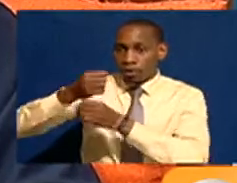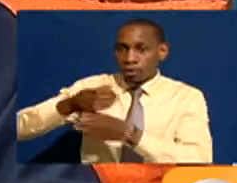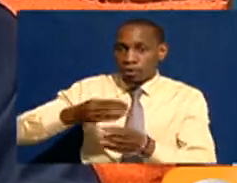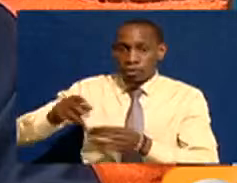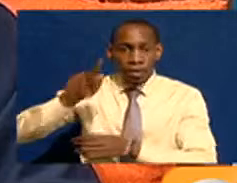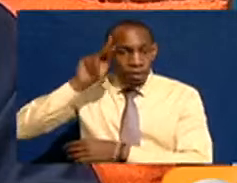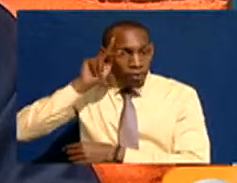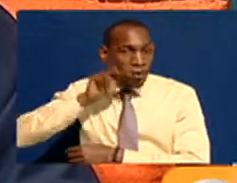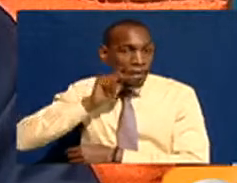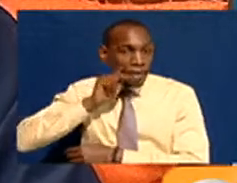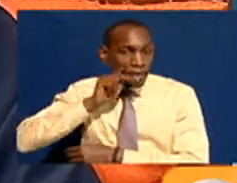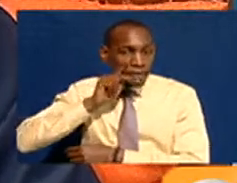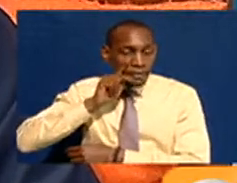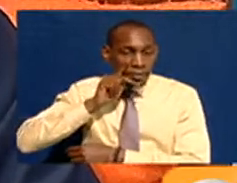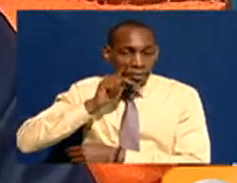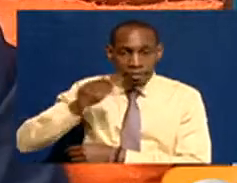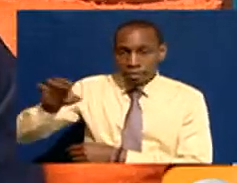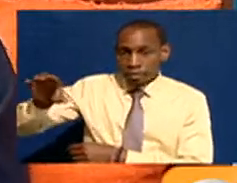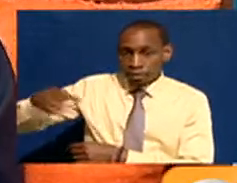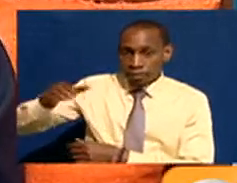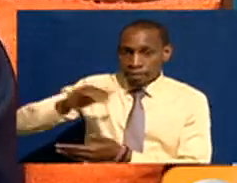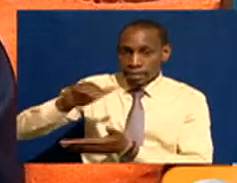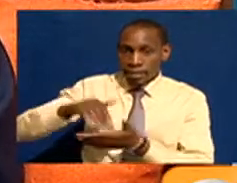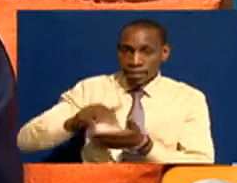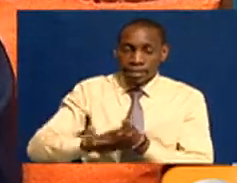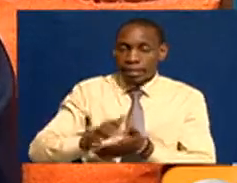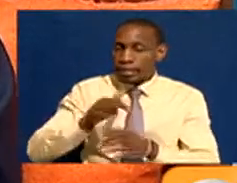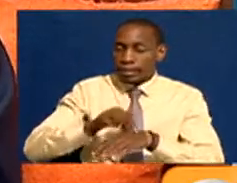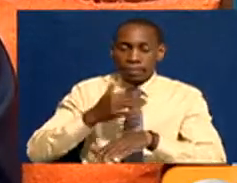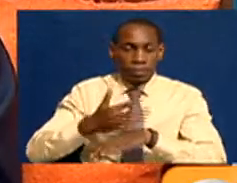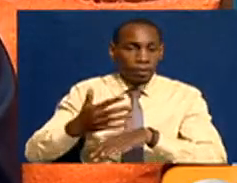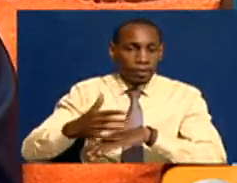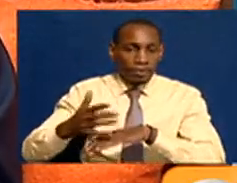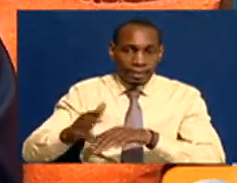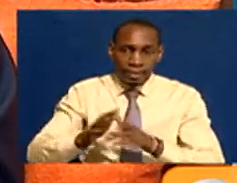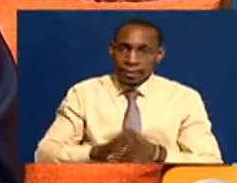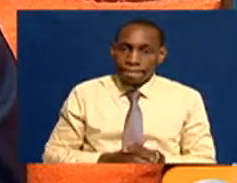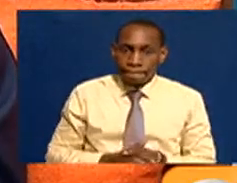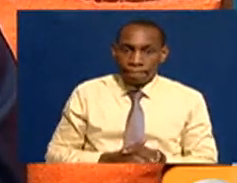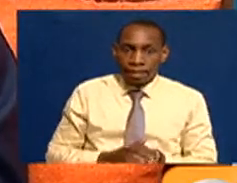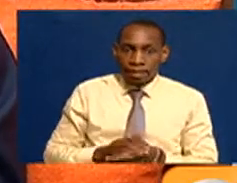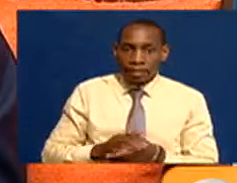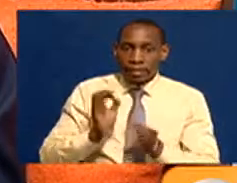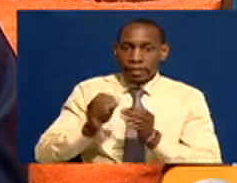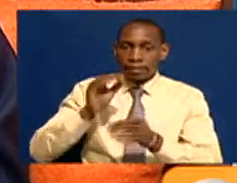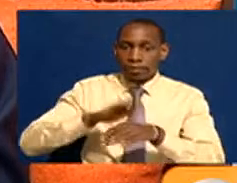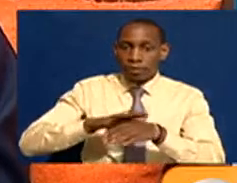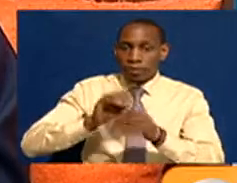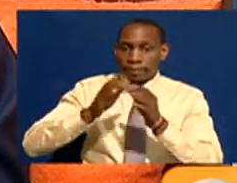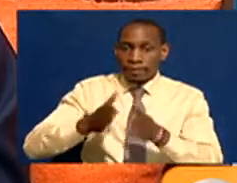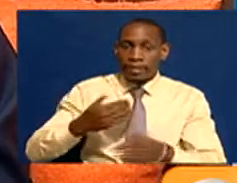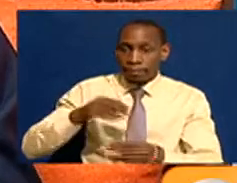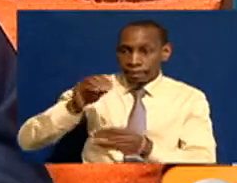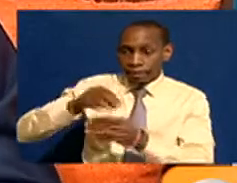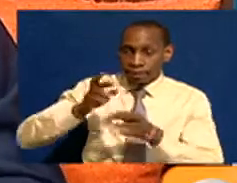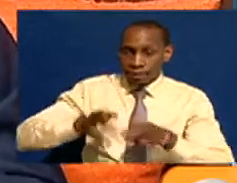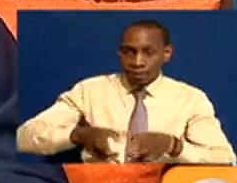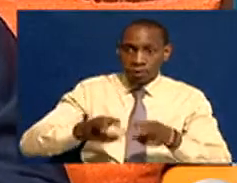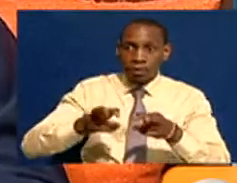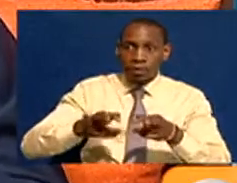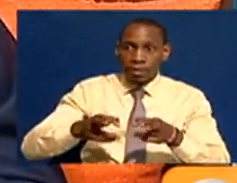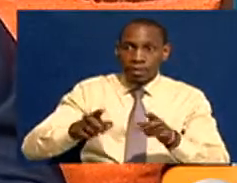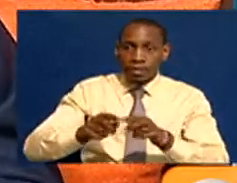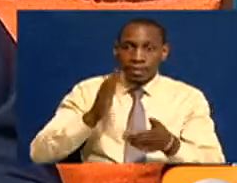Karen shopping center here, you take a longer time. If we have a good investor to invest in that road, yeah,